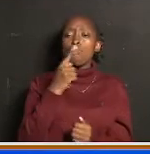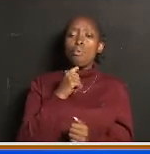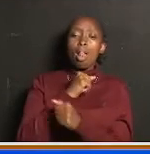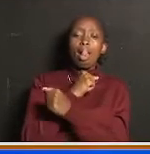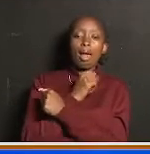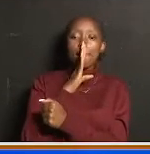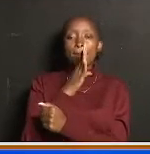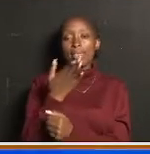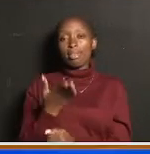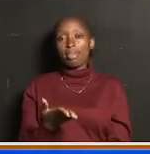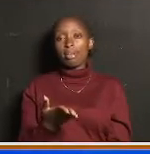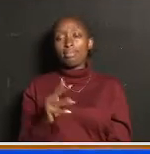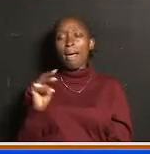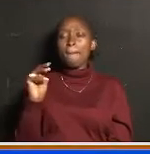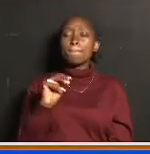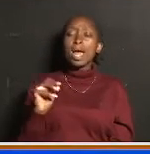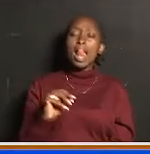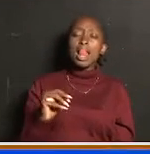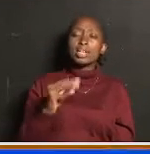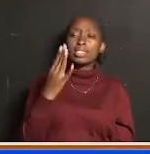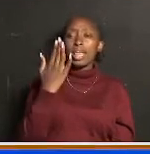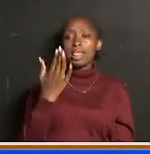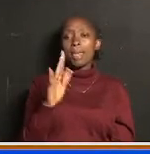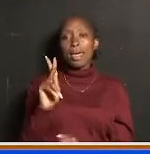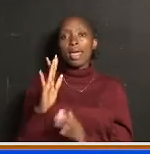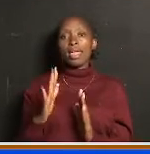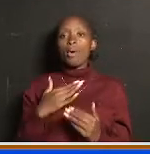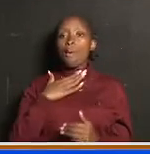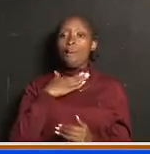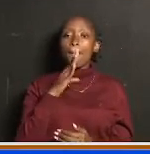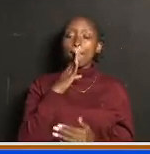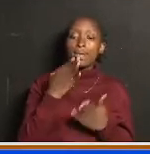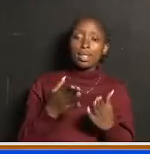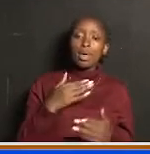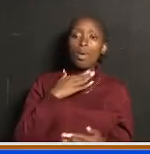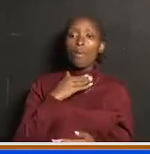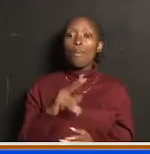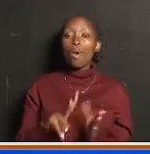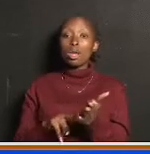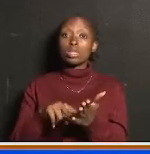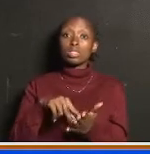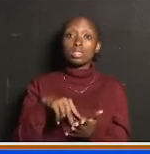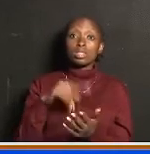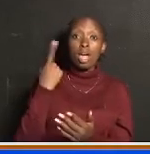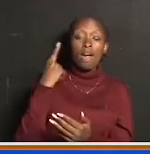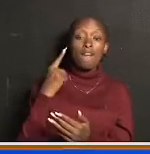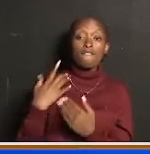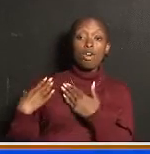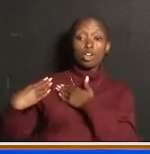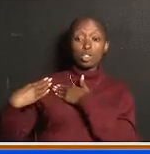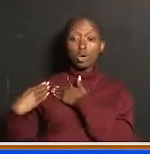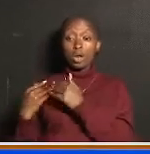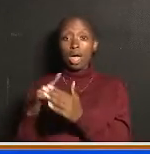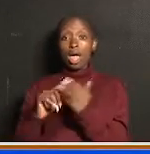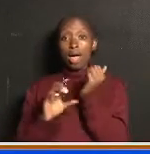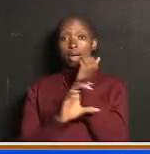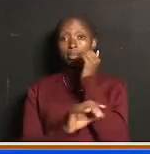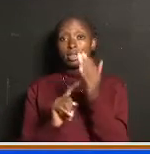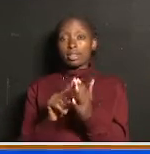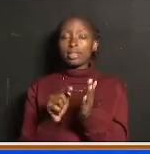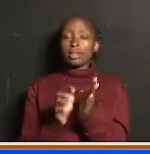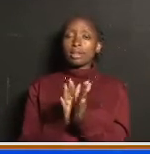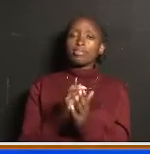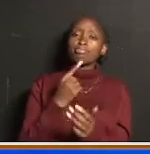privilege, I now want to stand tall on the shoulders of the poor of this country and say that